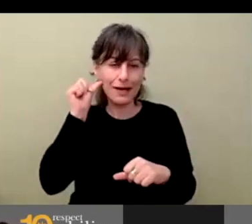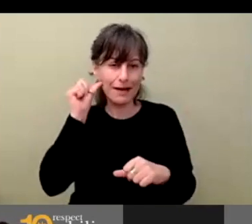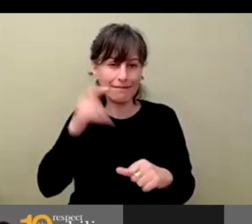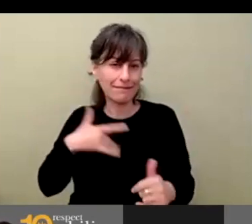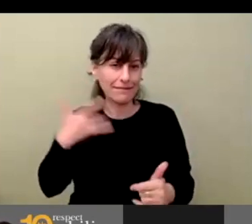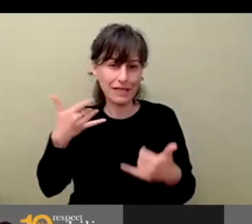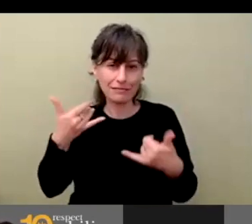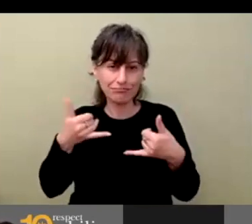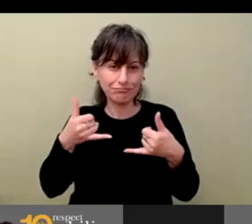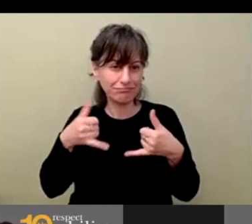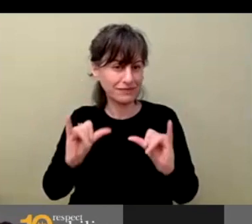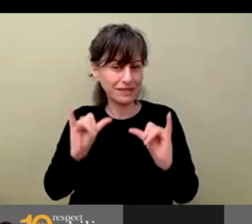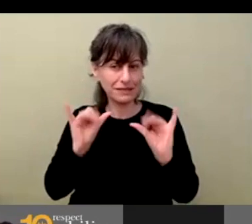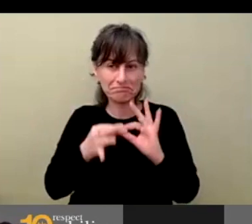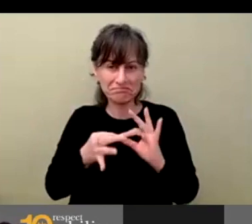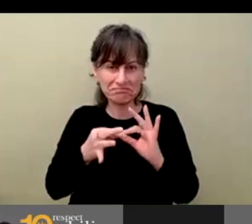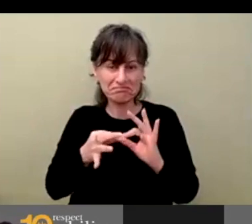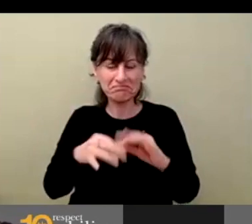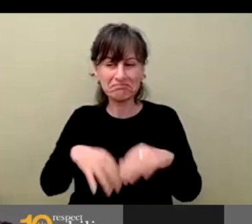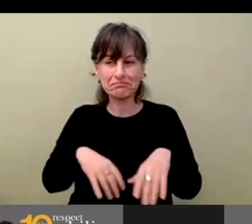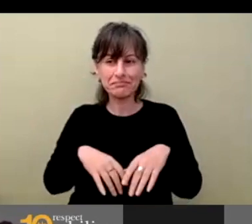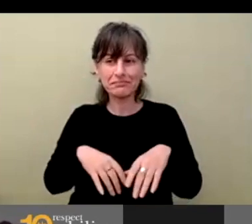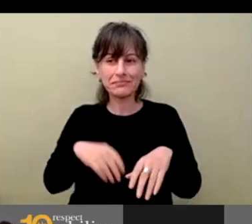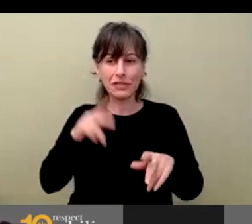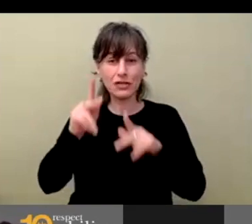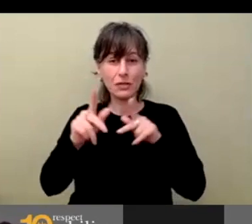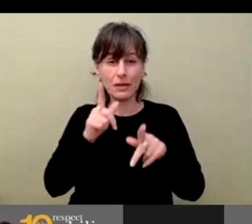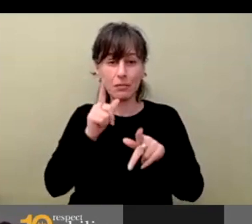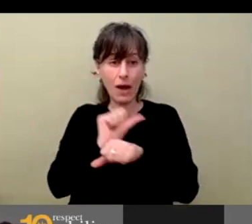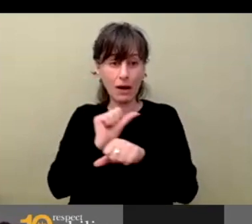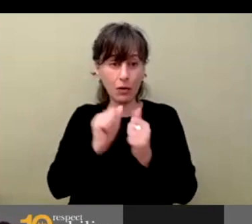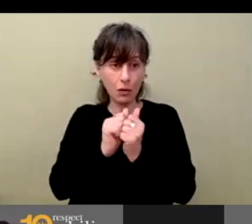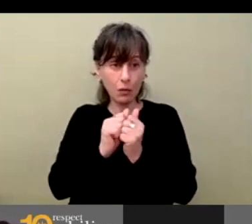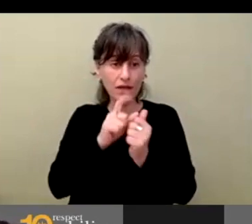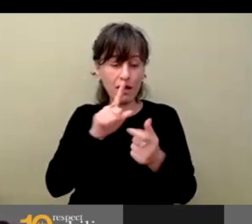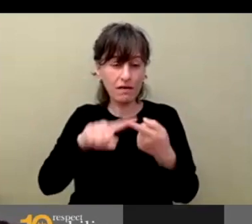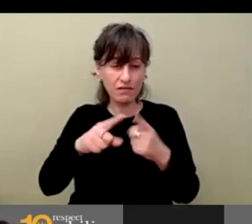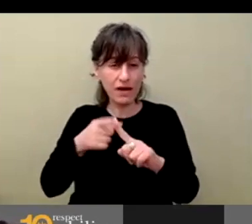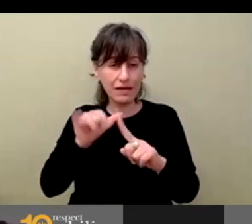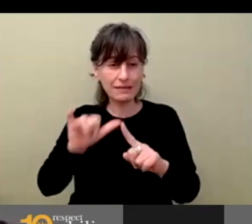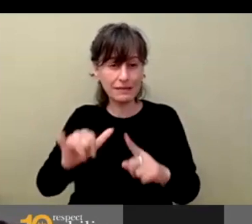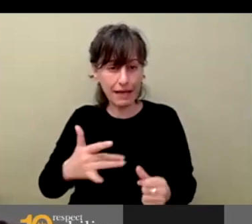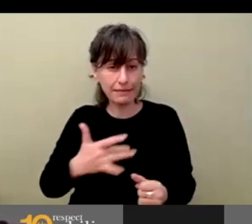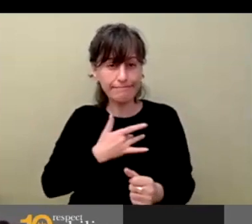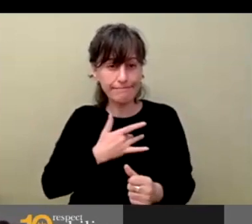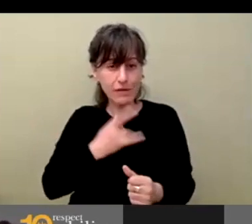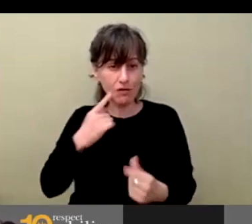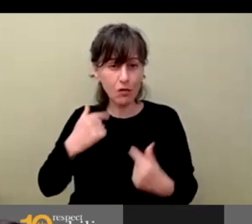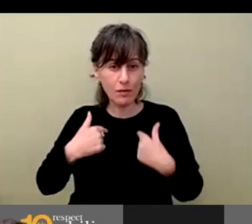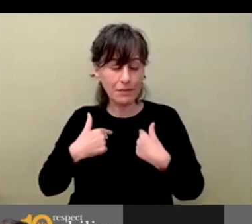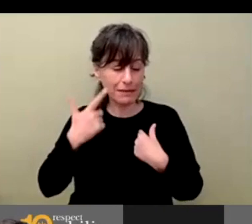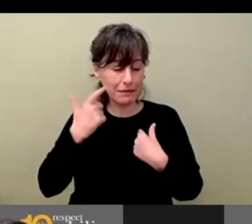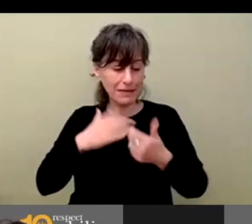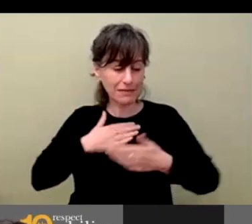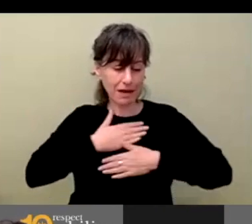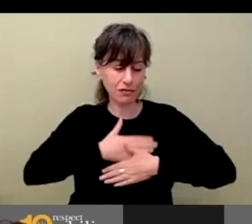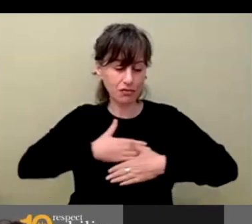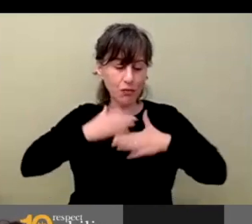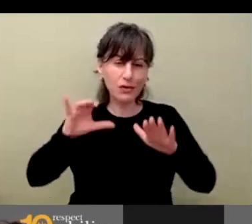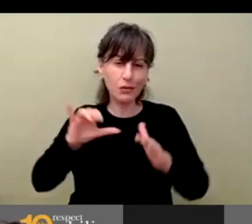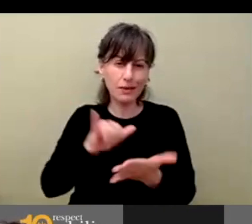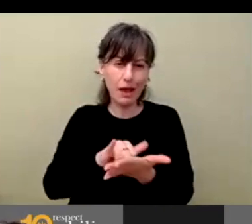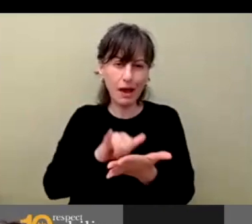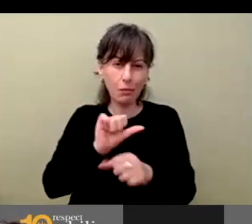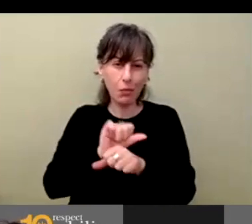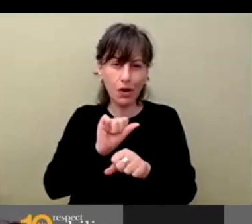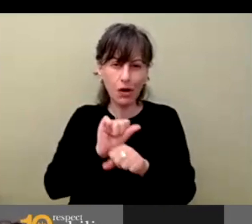being able to call the people that I work with friends, it means a lot to me because I really enjoy doing the work. So it doesn't, some